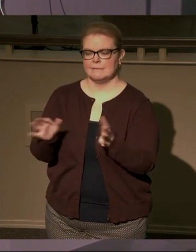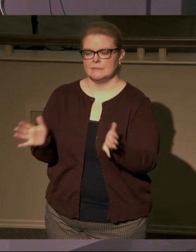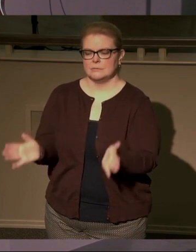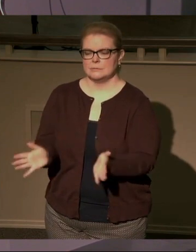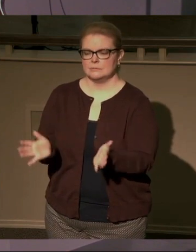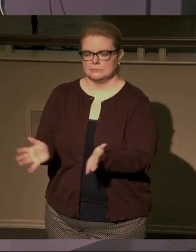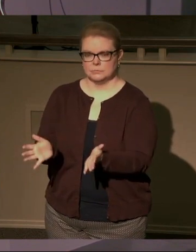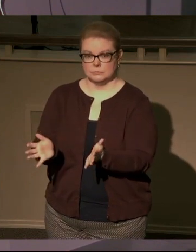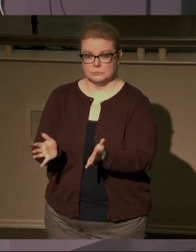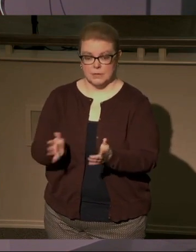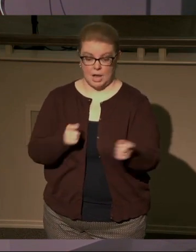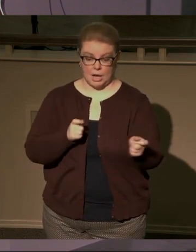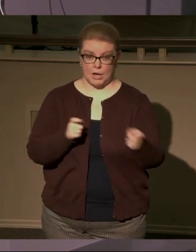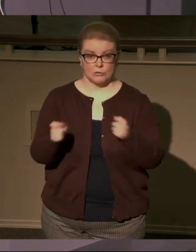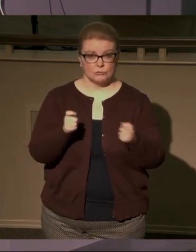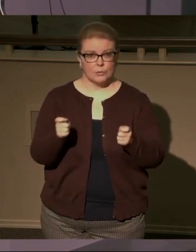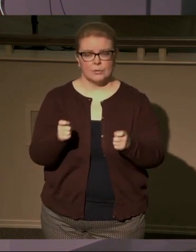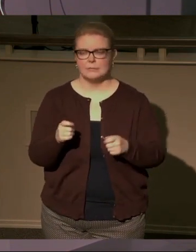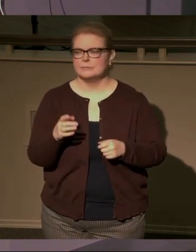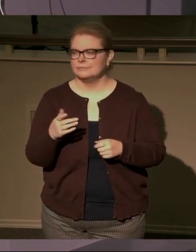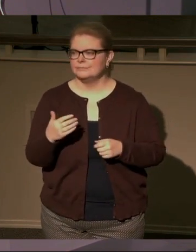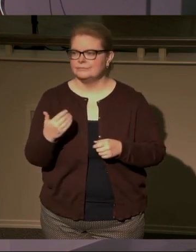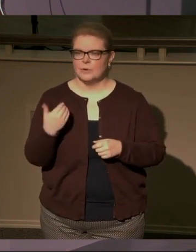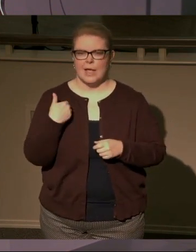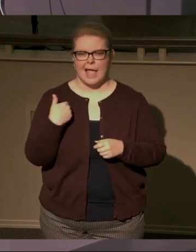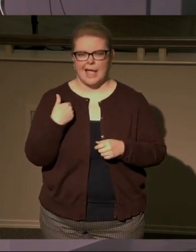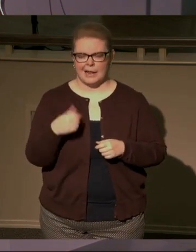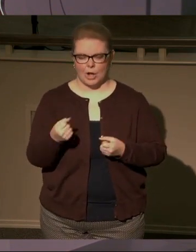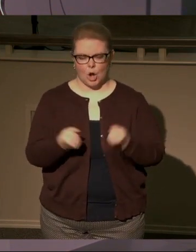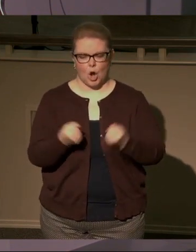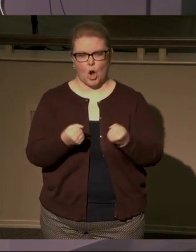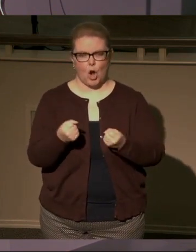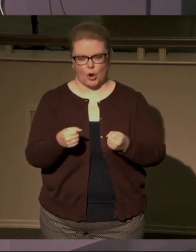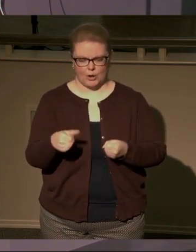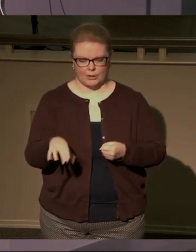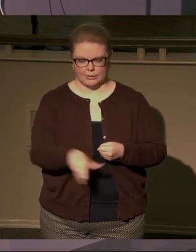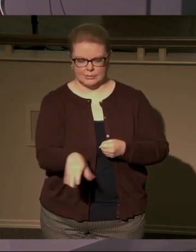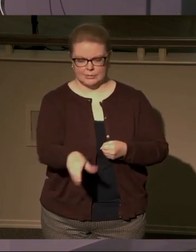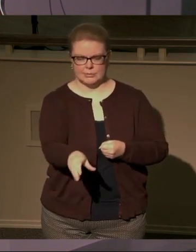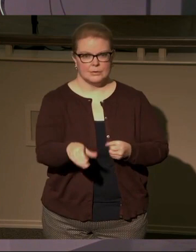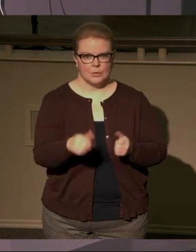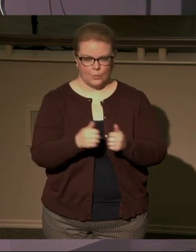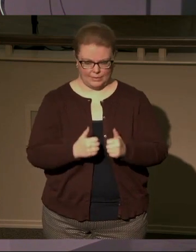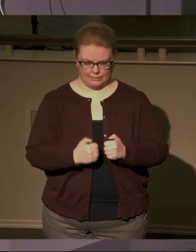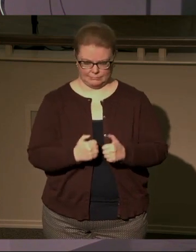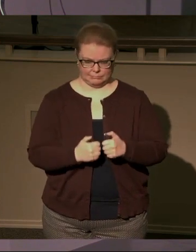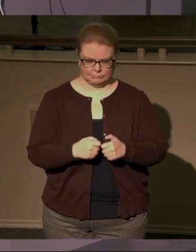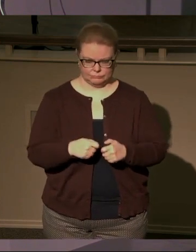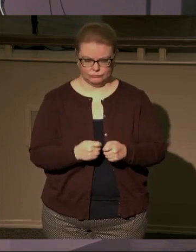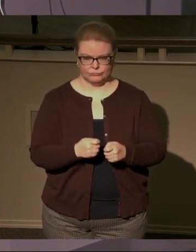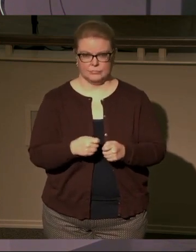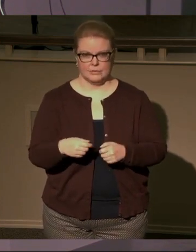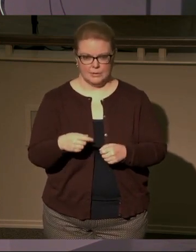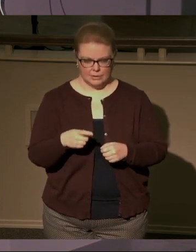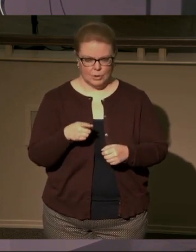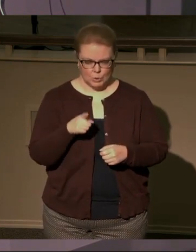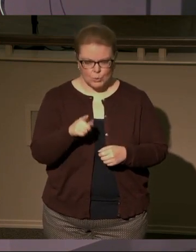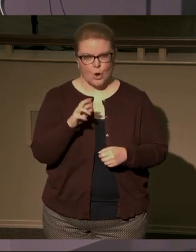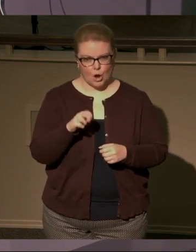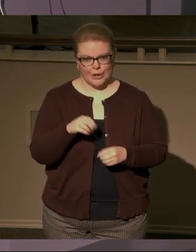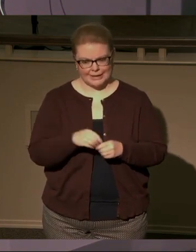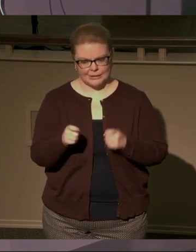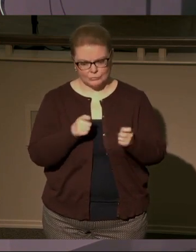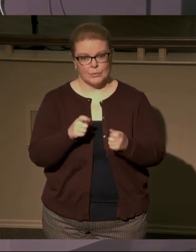is? You ever had a remote control car and you drive it around? You're in absolute control until the